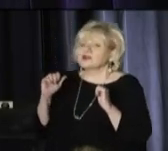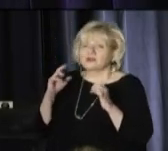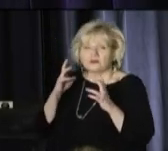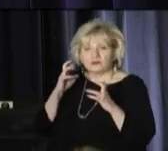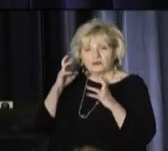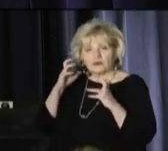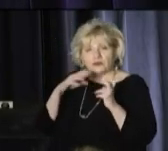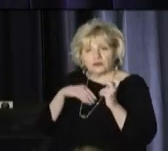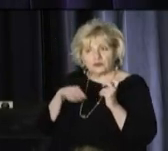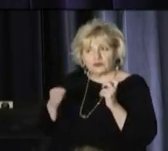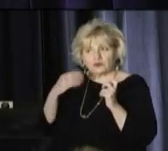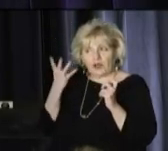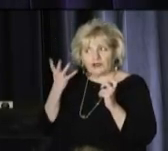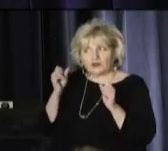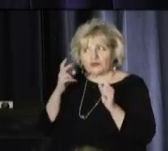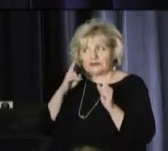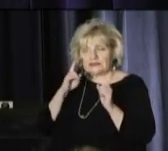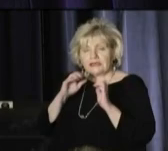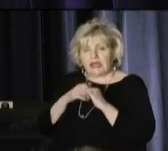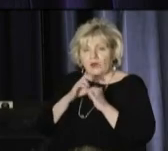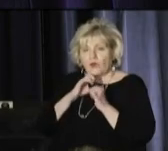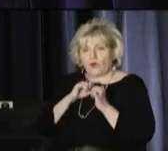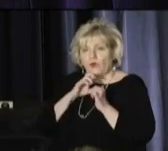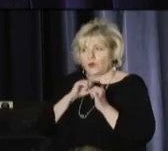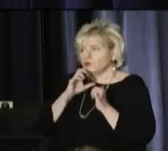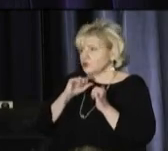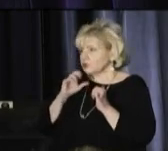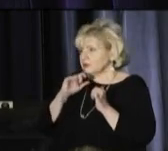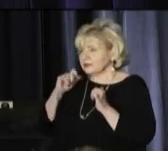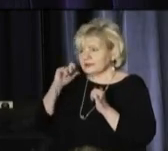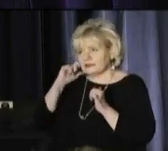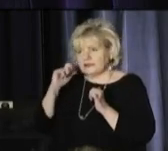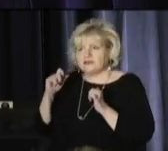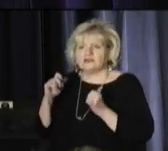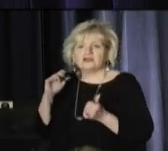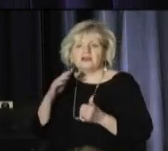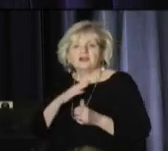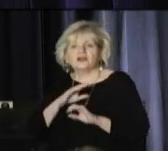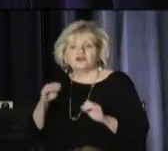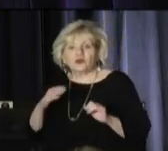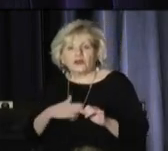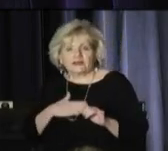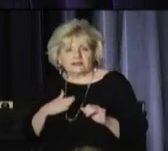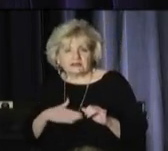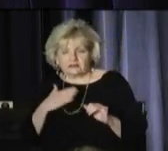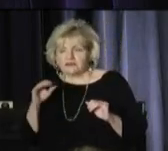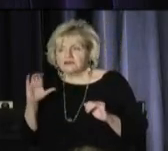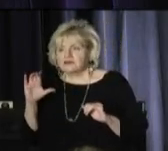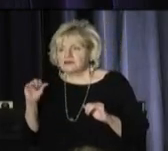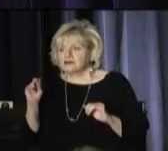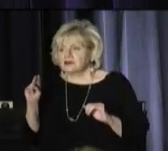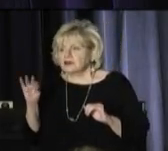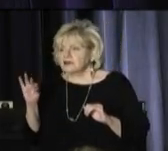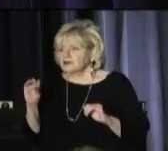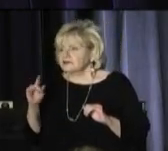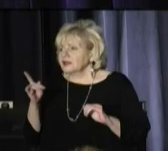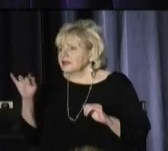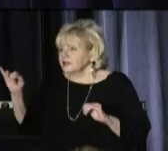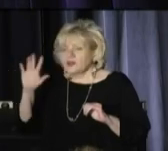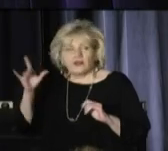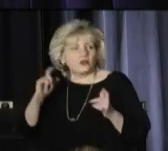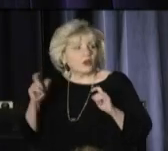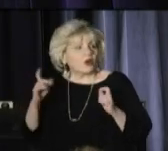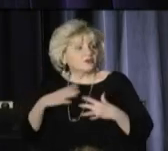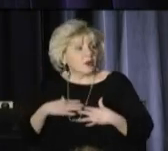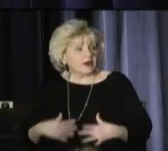how old, skin a joyless confetti? Wherever we were, the smother of their large bodies,